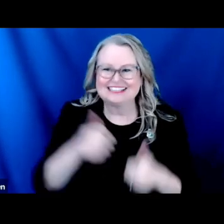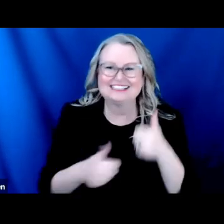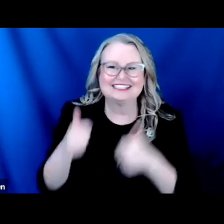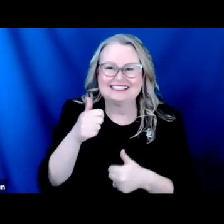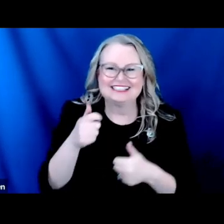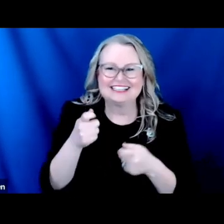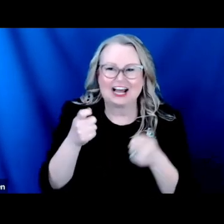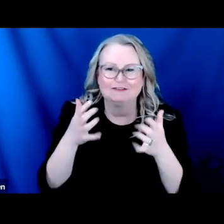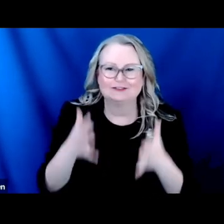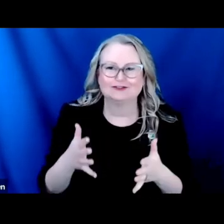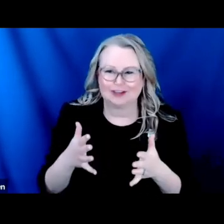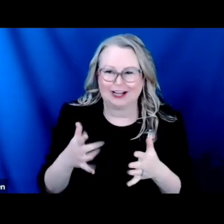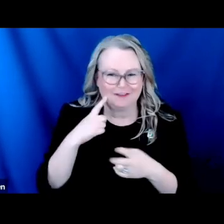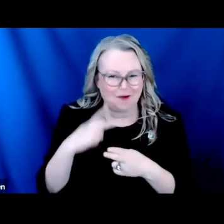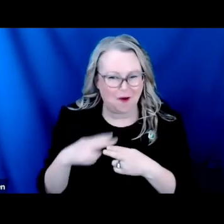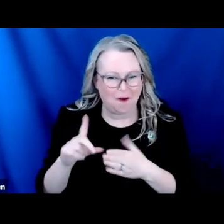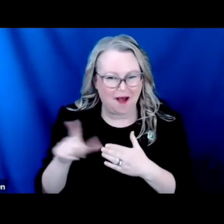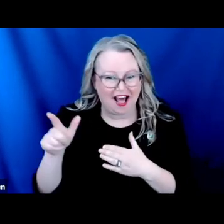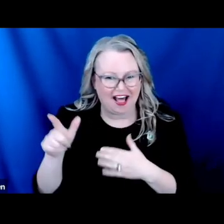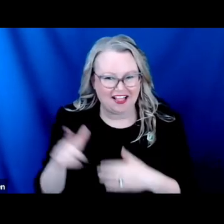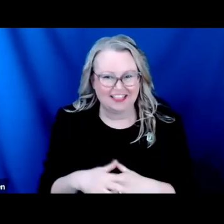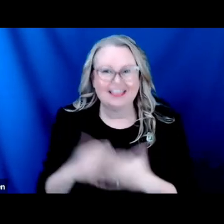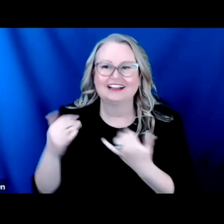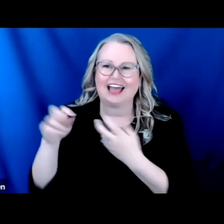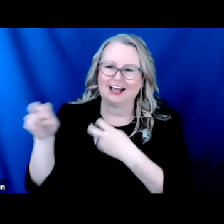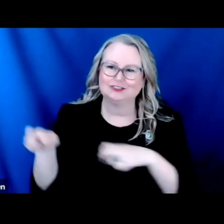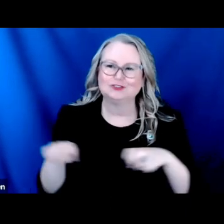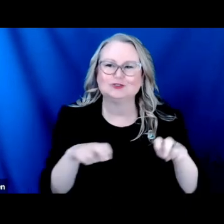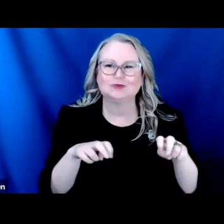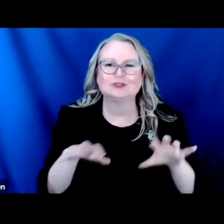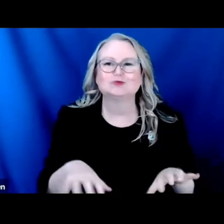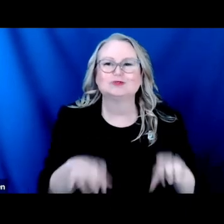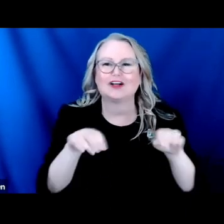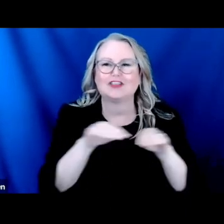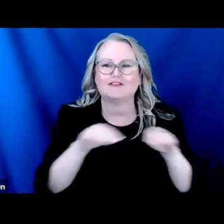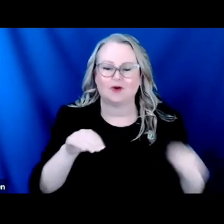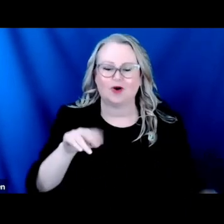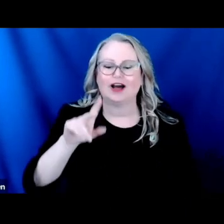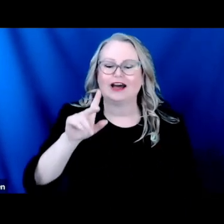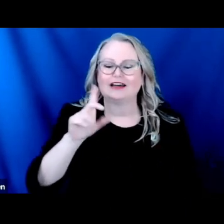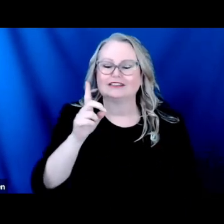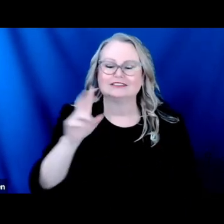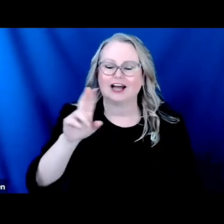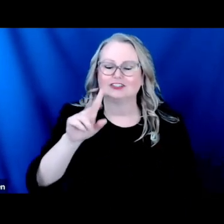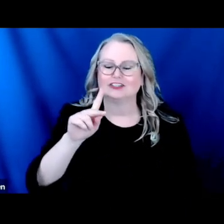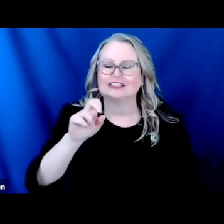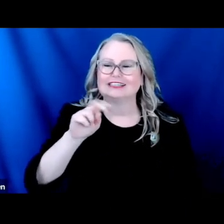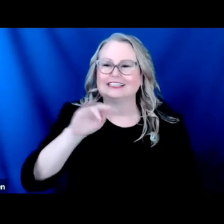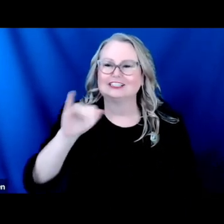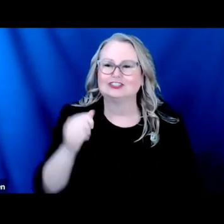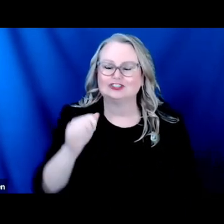And I am now pleased to turn to my dear friend and colleague, Dr. Kenji Okuda, for comments and